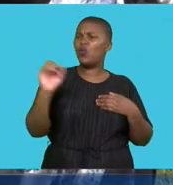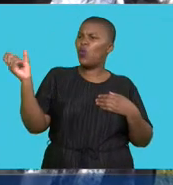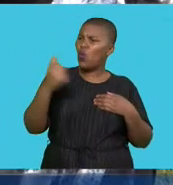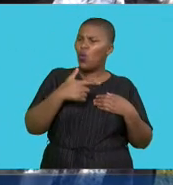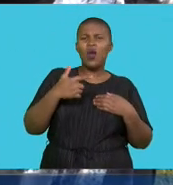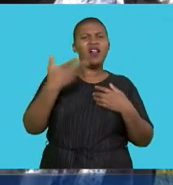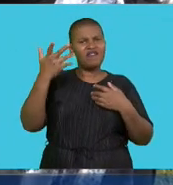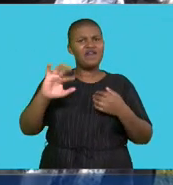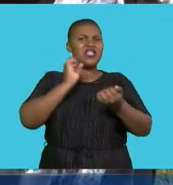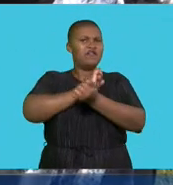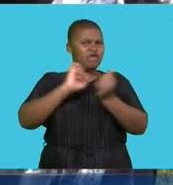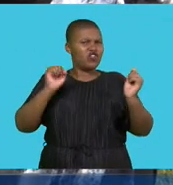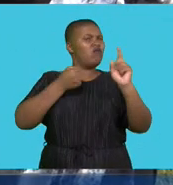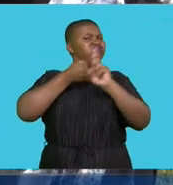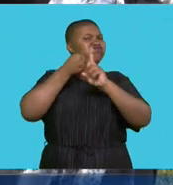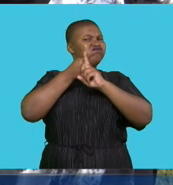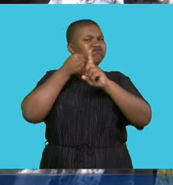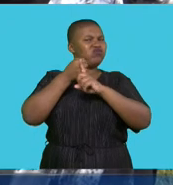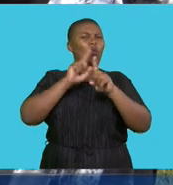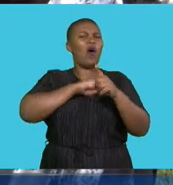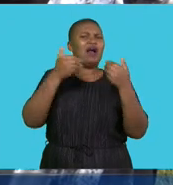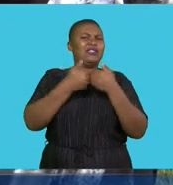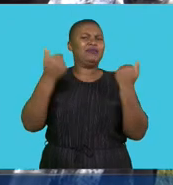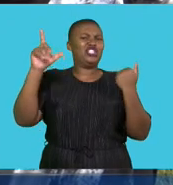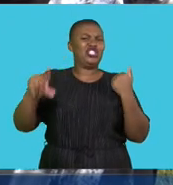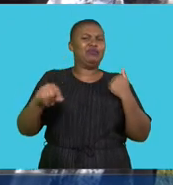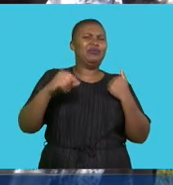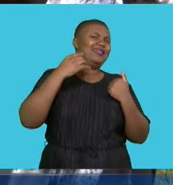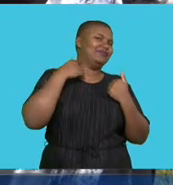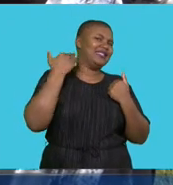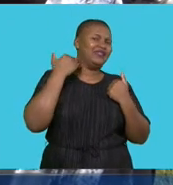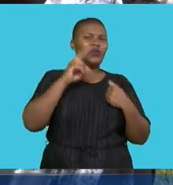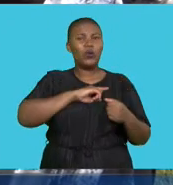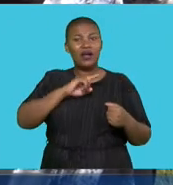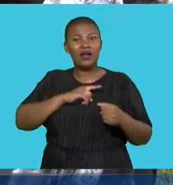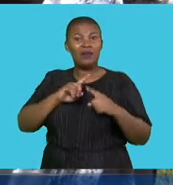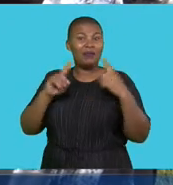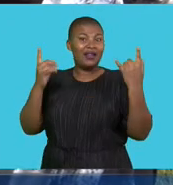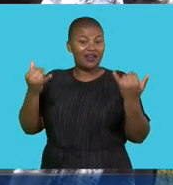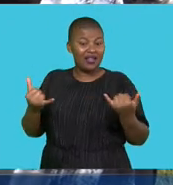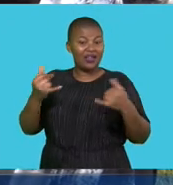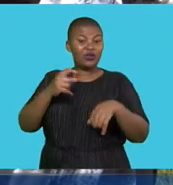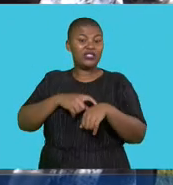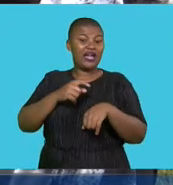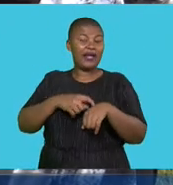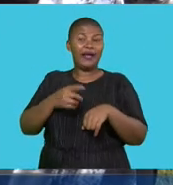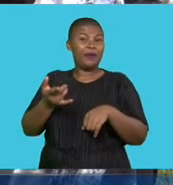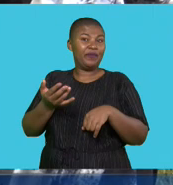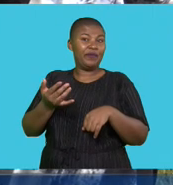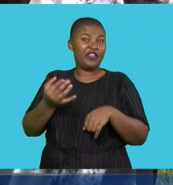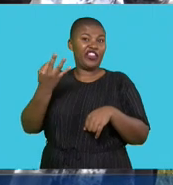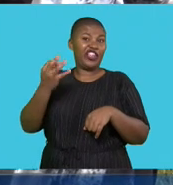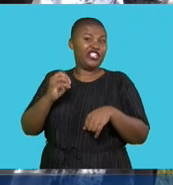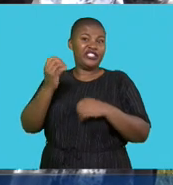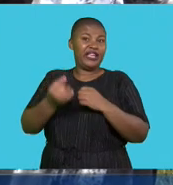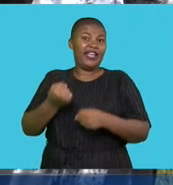ba lwanetse freedom ka o tshwana ba kgetholla. So motlolo mong hona no ka bakala gore ba hona le